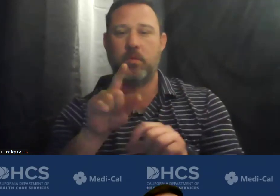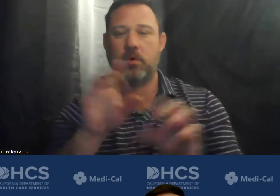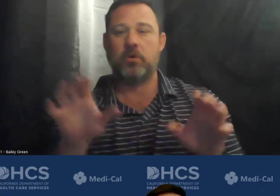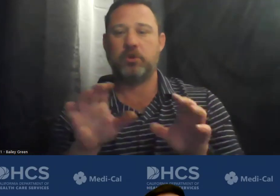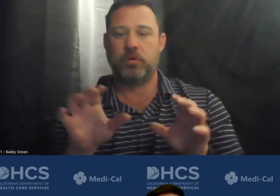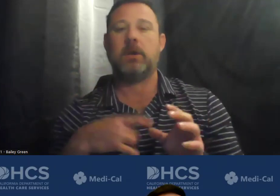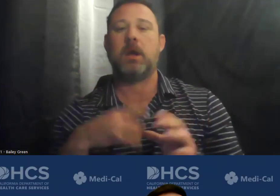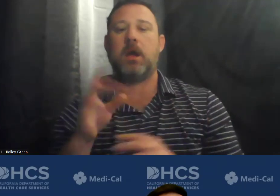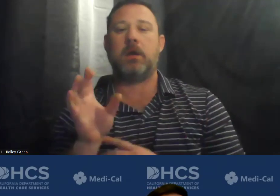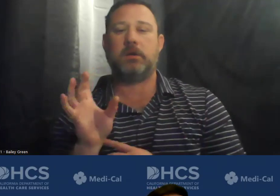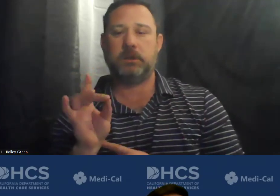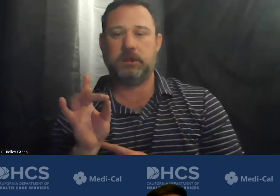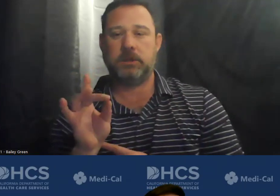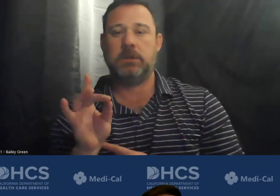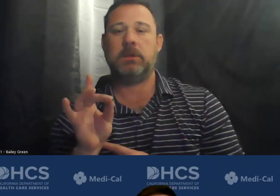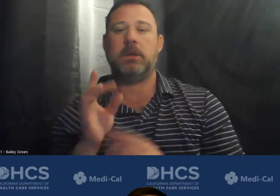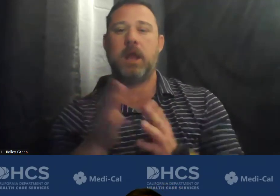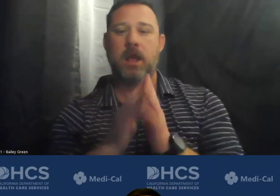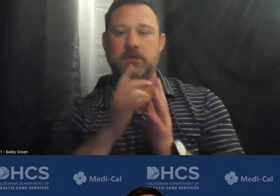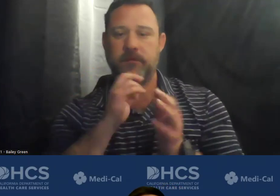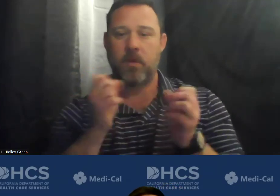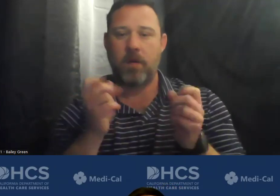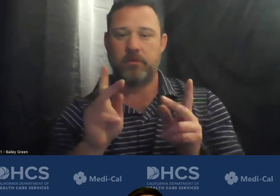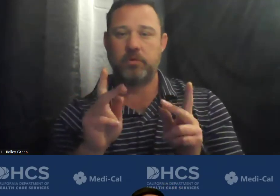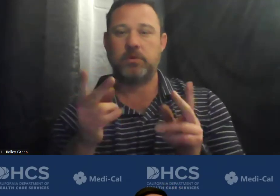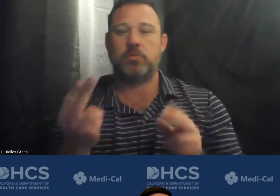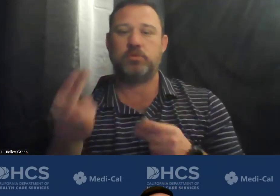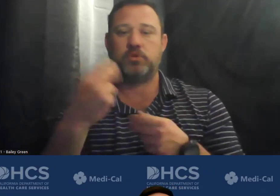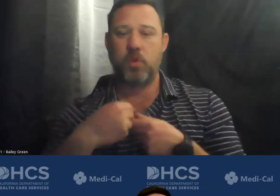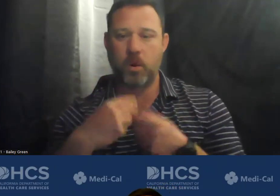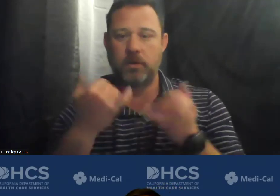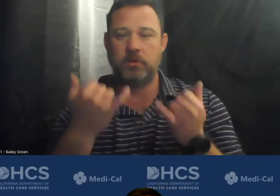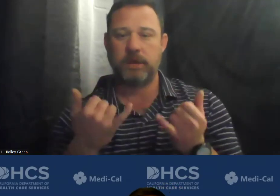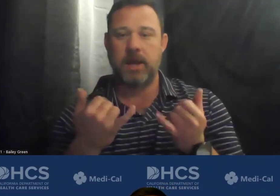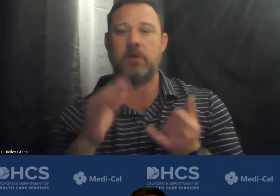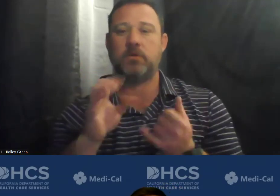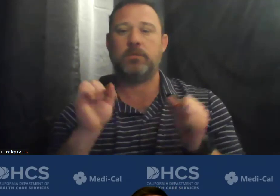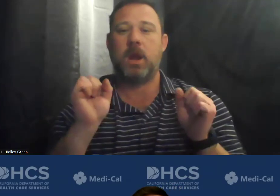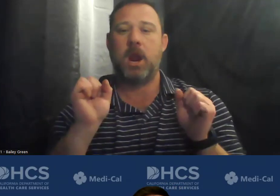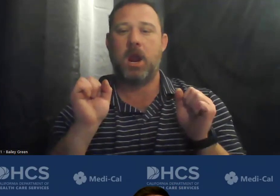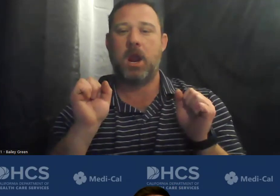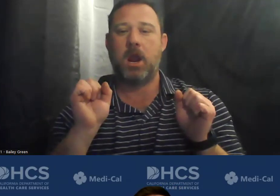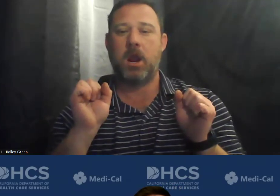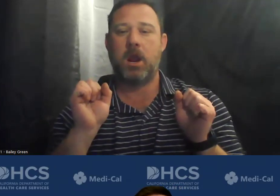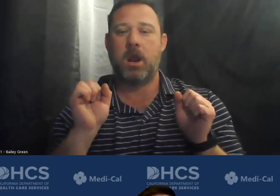I did really ask for the opportunity to join today just to be able to